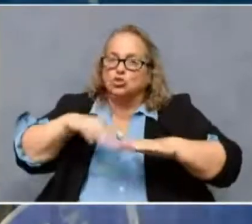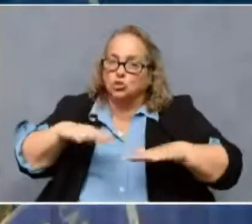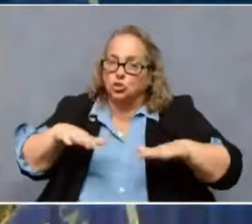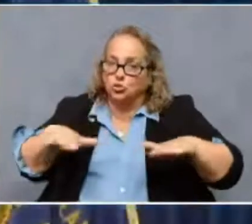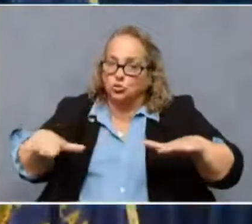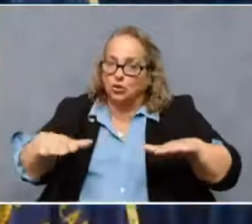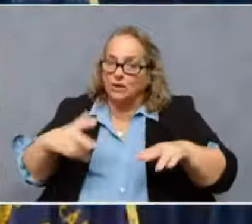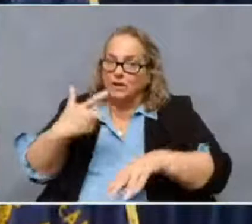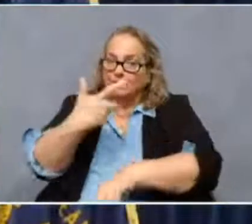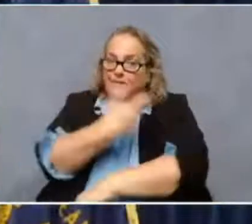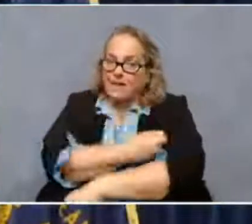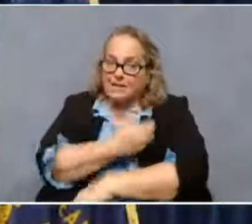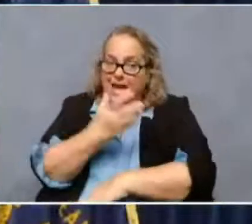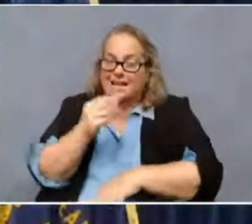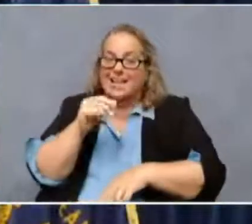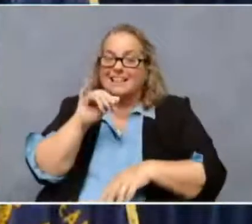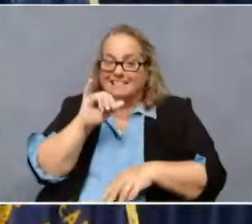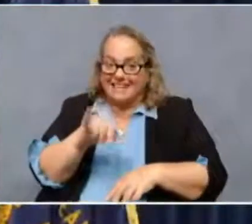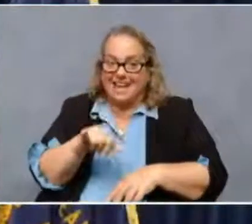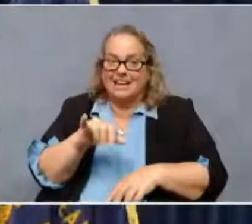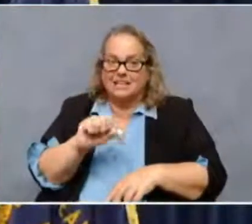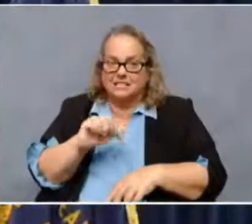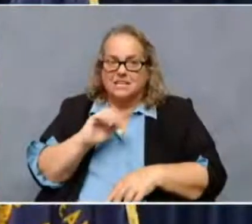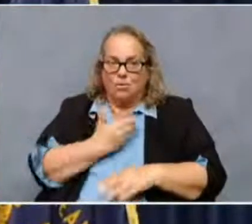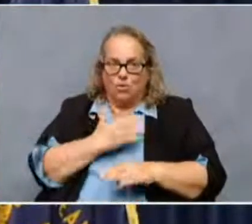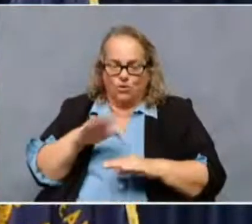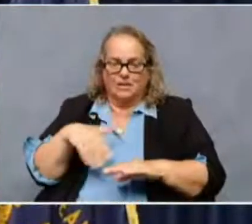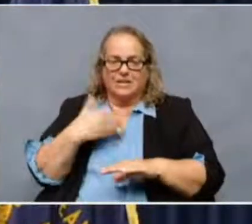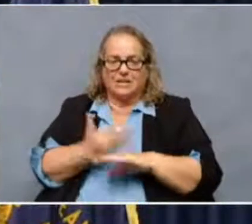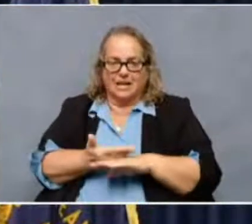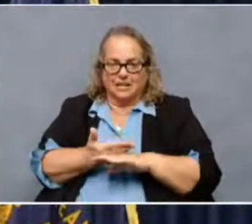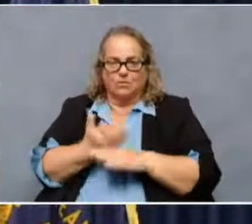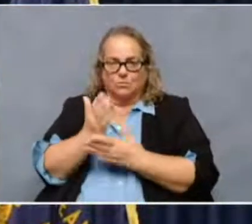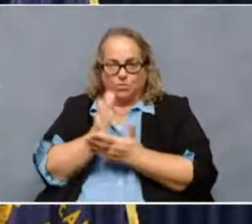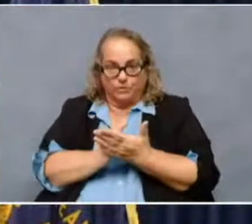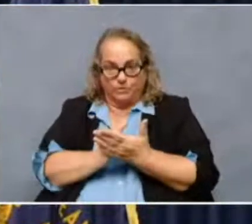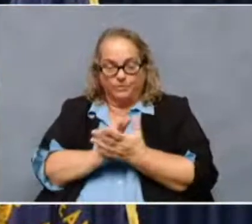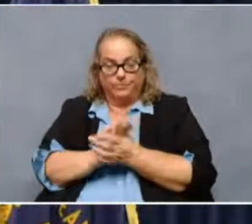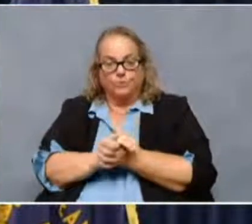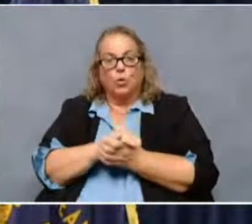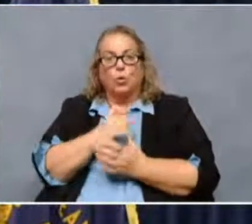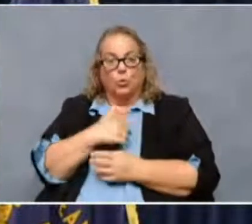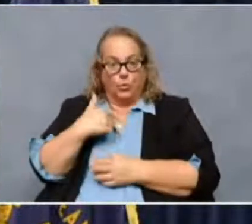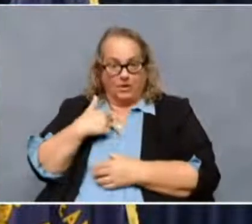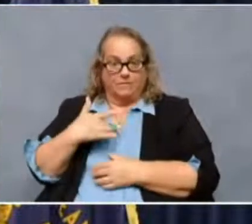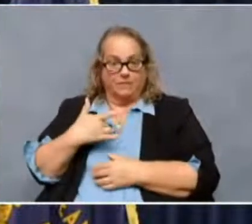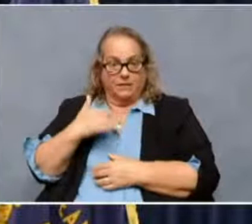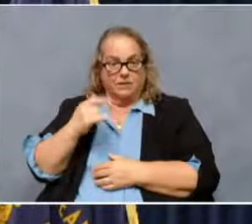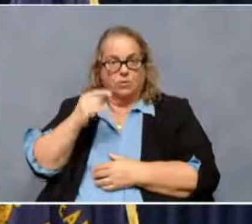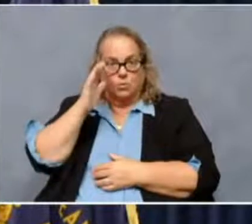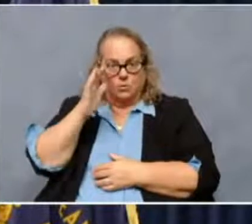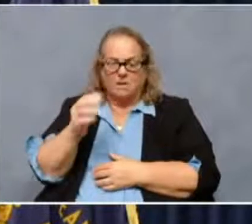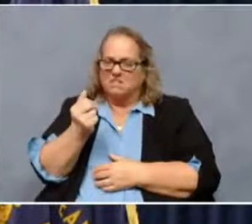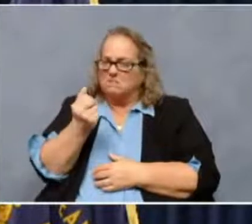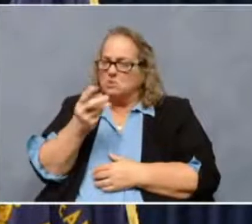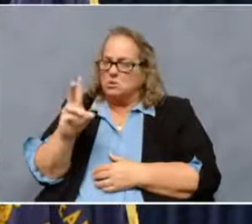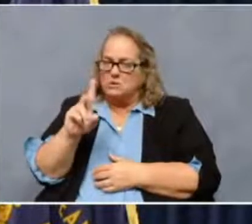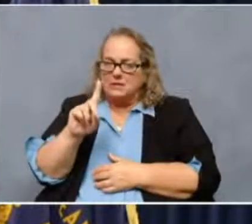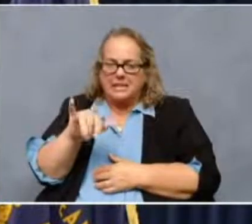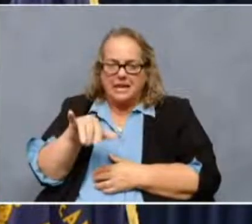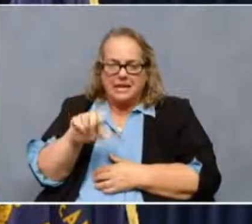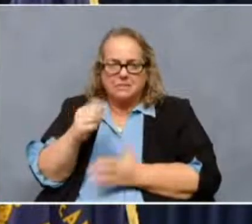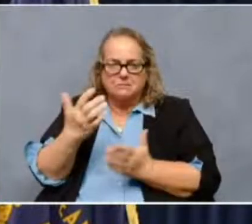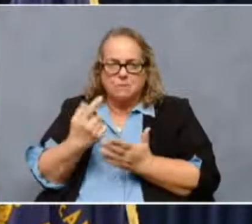vaccinated. And that is our next part. We believe that it's going to be days or a week,